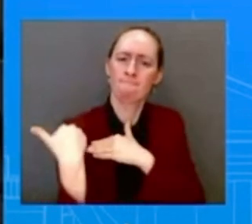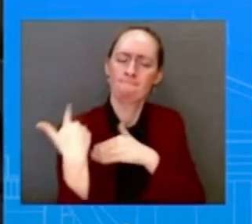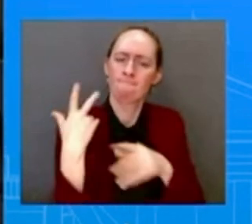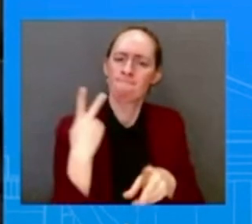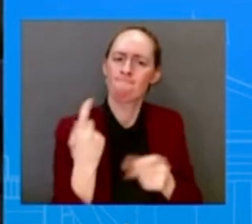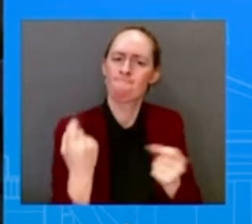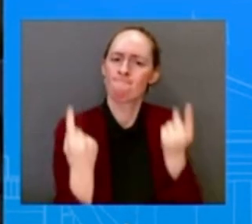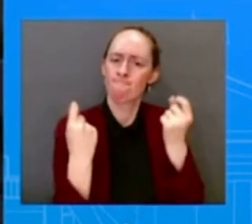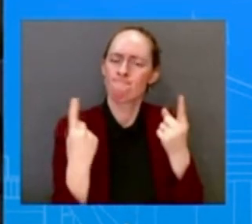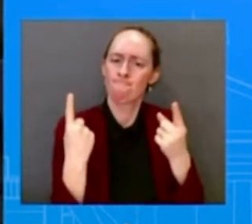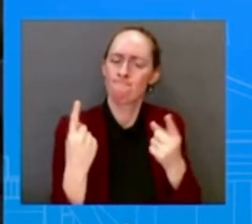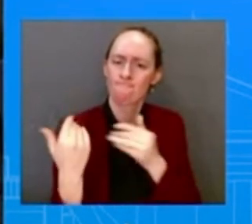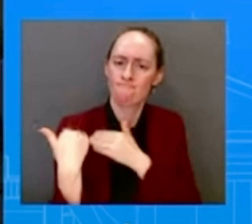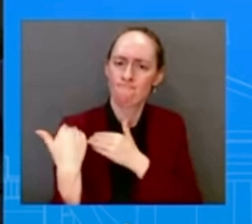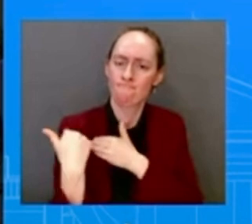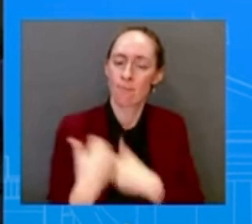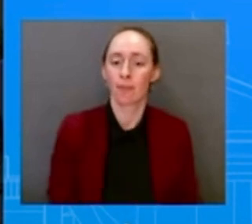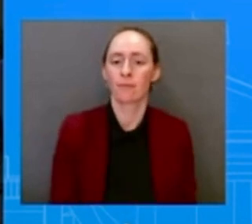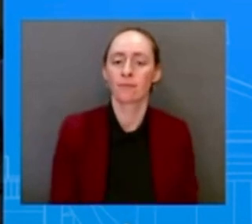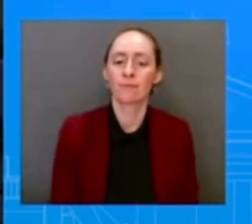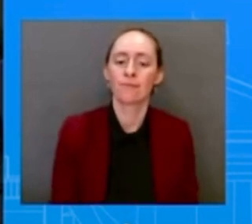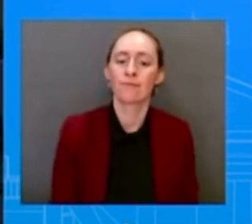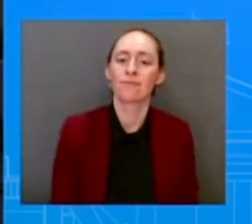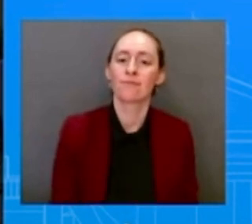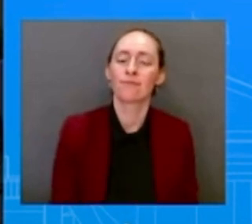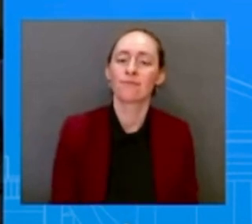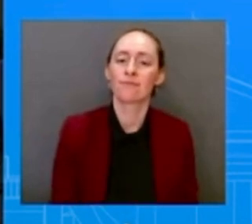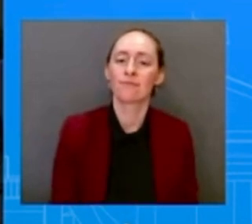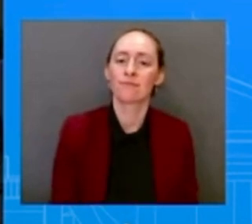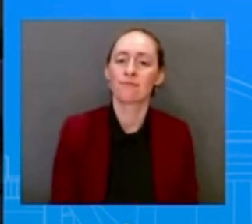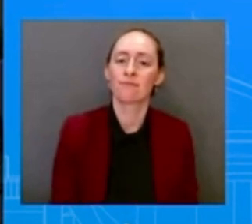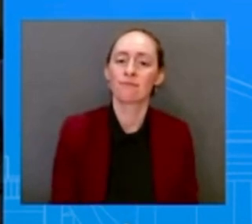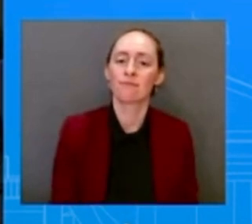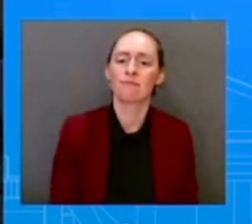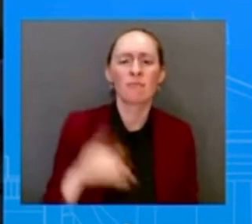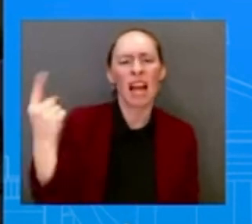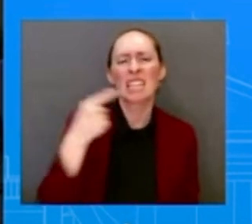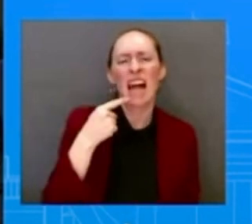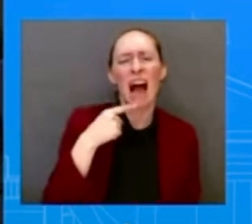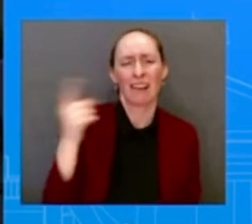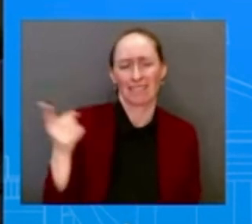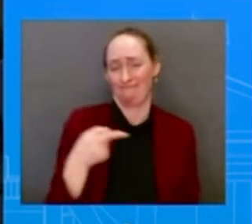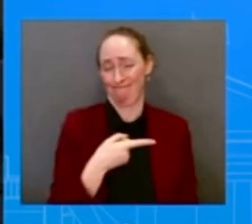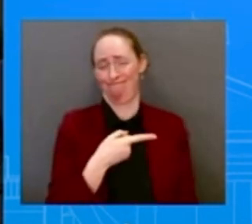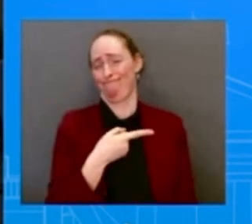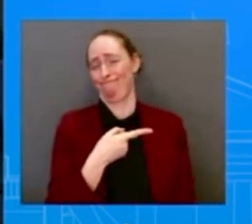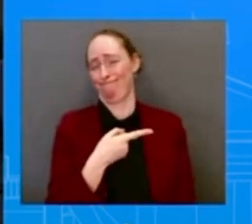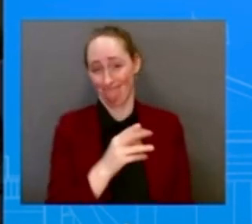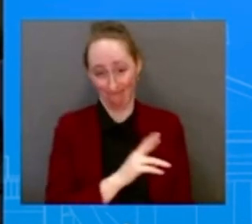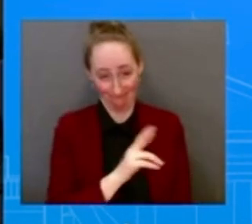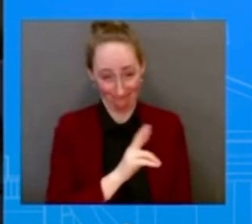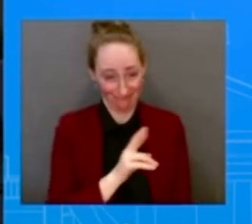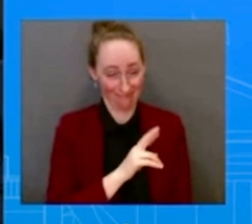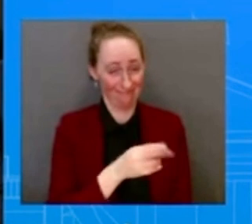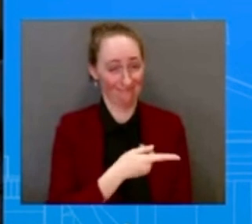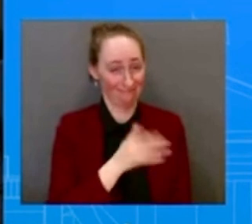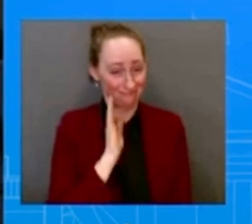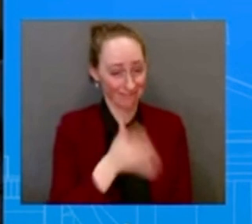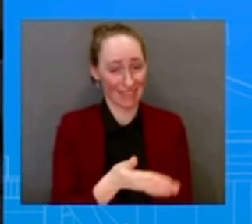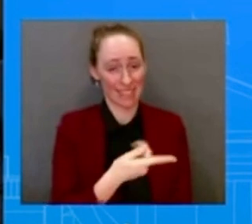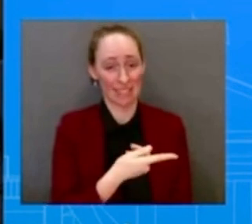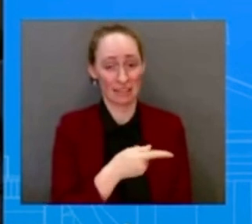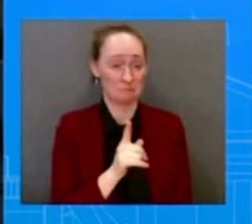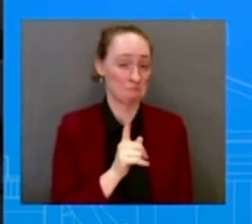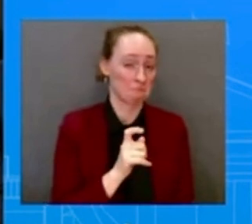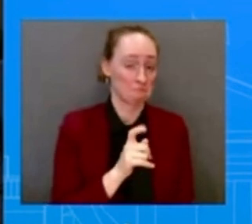would ultimately make good their threat to hold the debt ceiling extension or